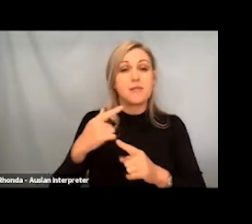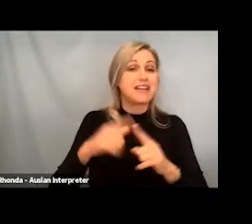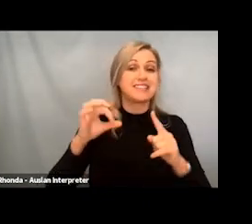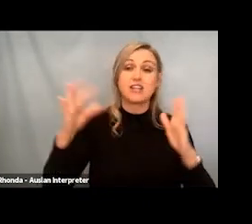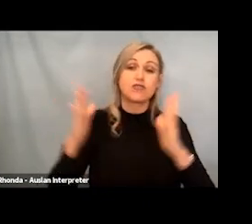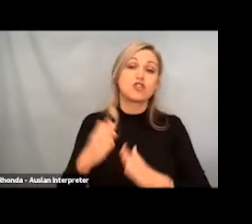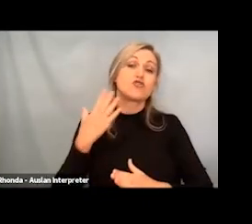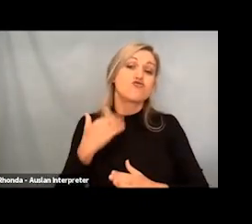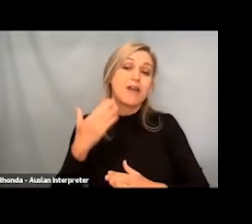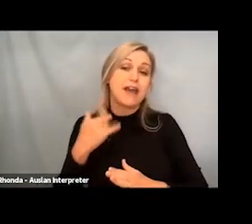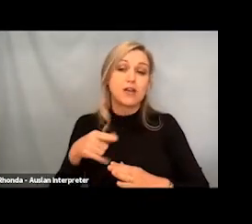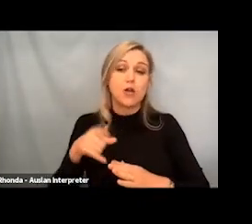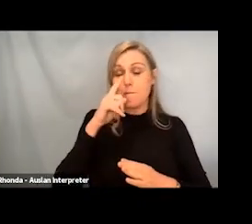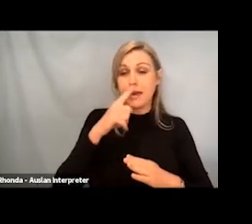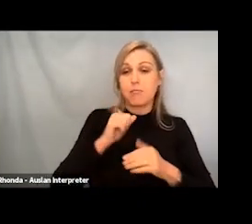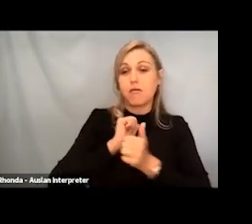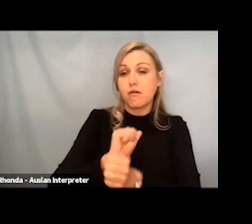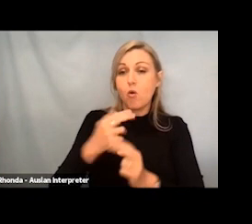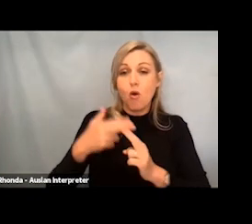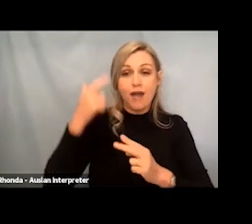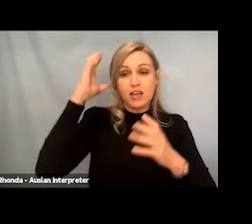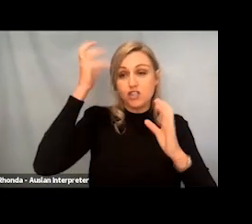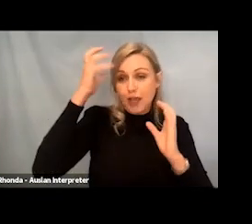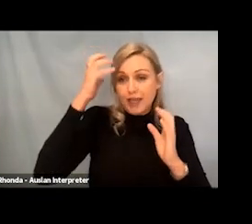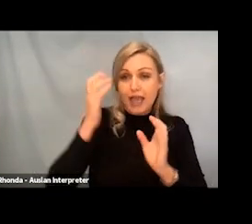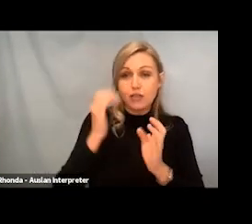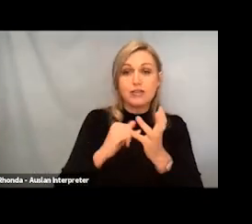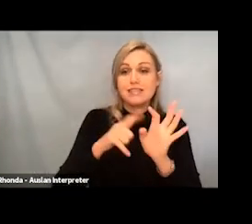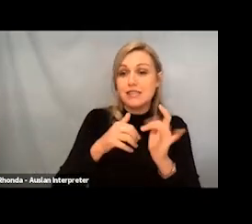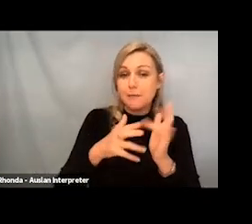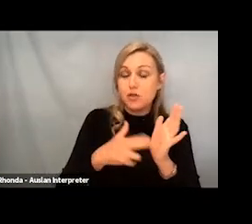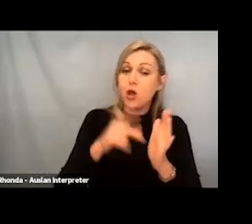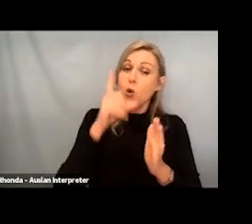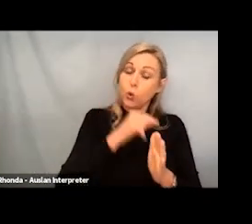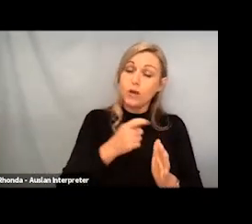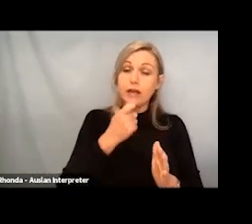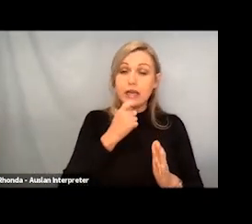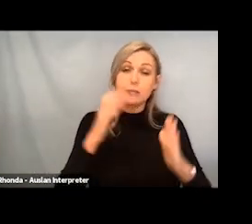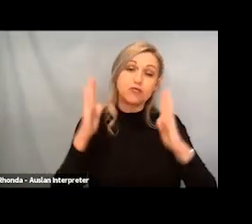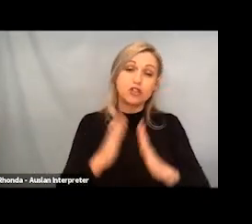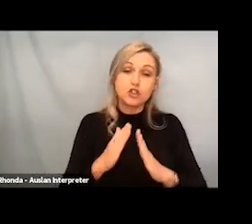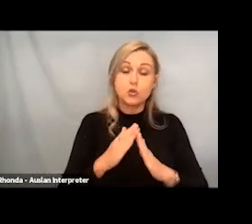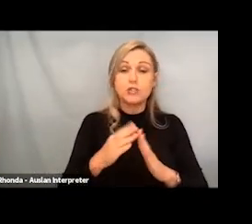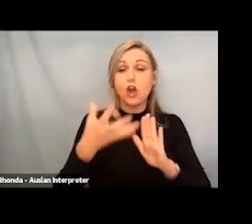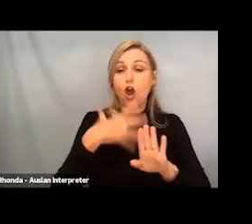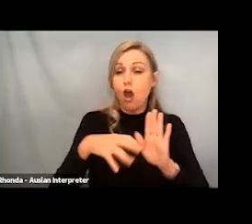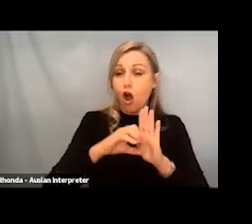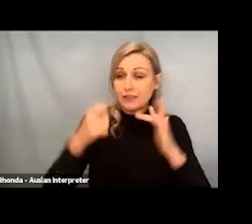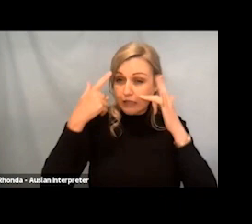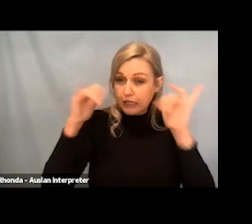craving or severity of dependence or psychiatric symptoms. There was some signal that it might reduce hostility, but we cannot confirm that based on this